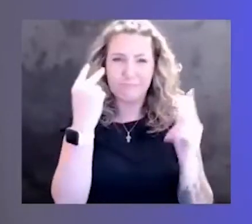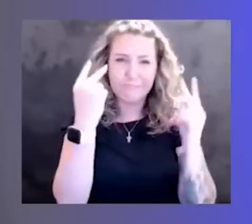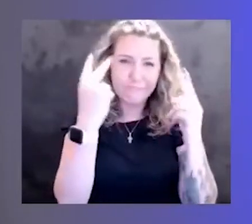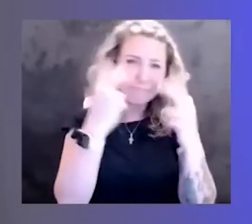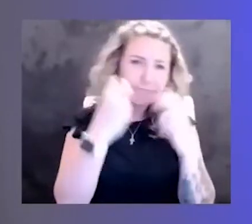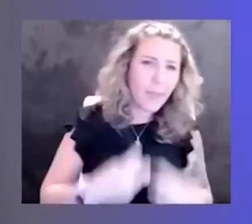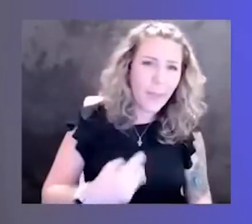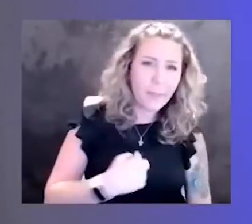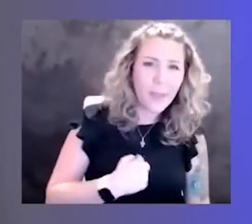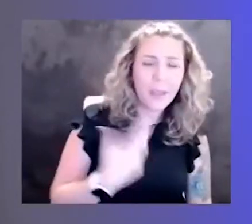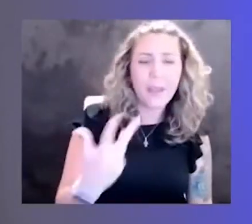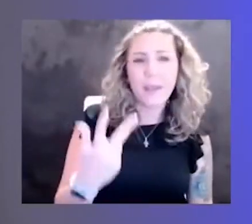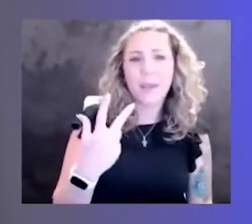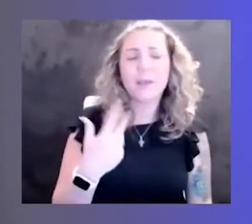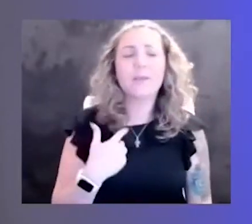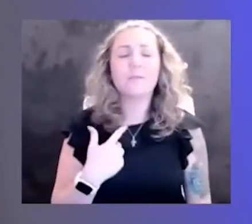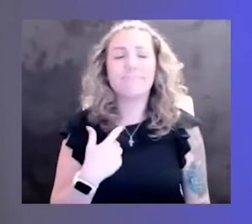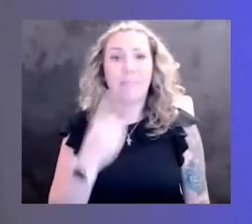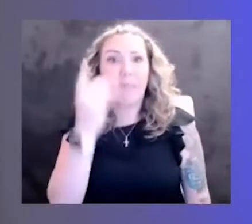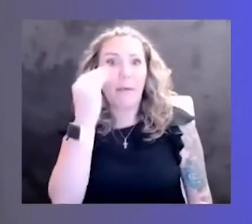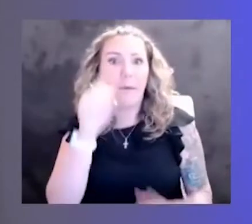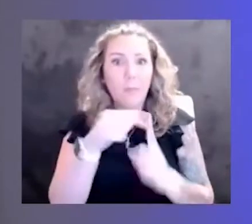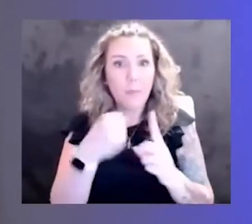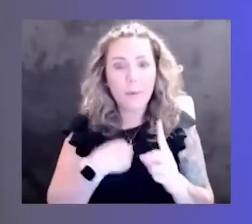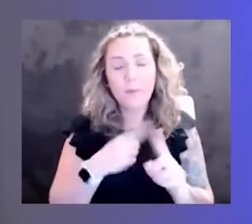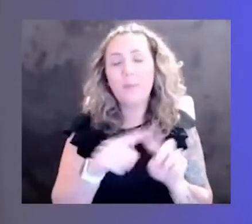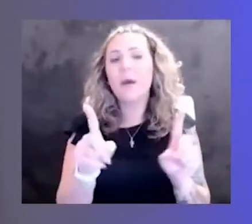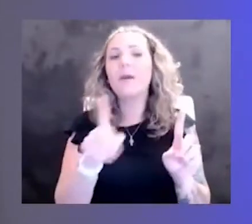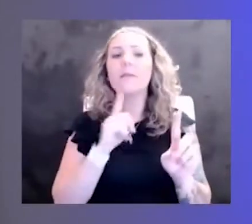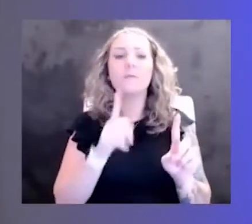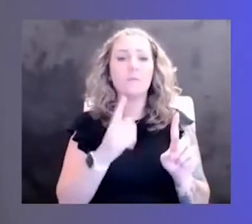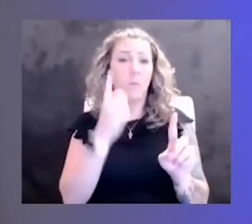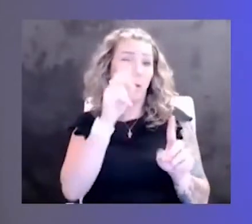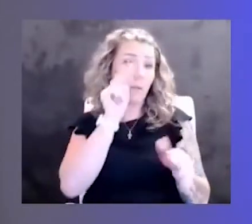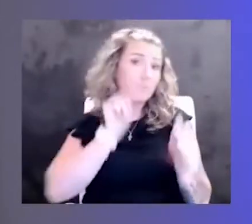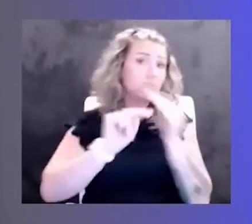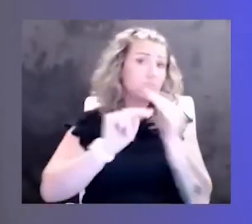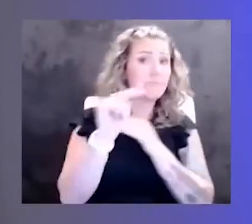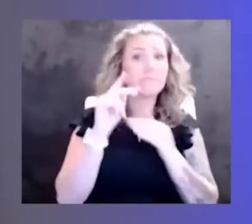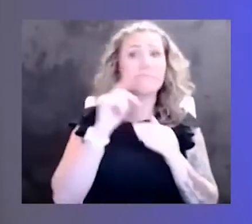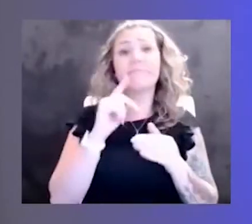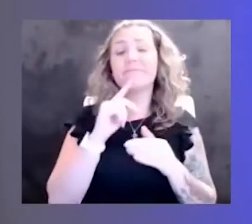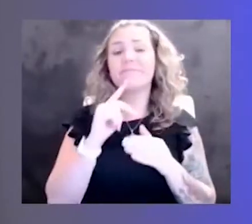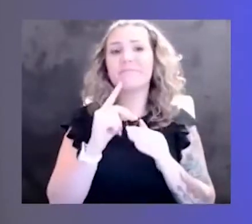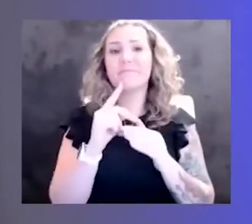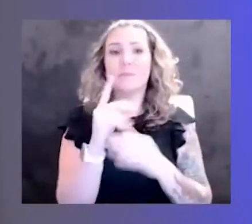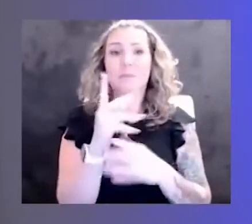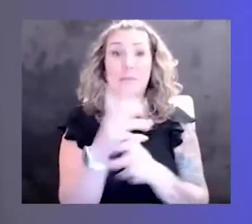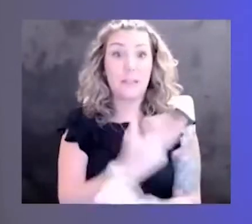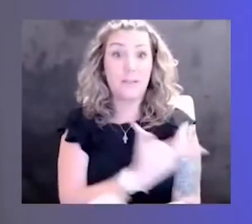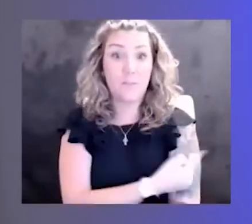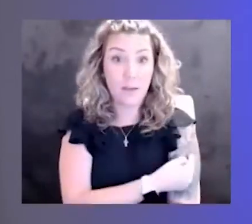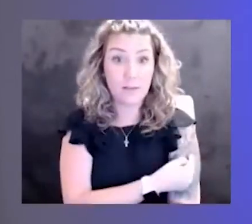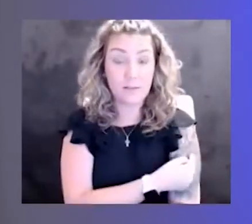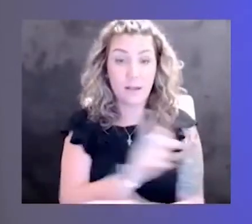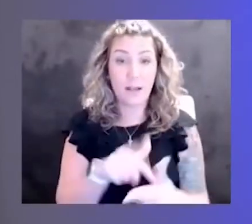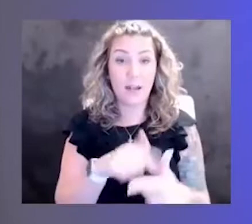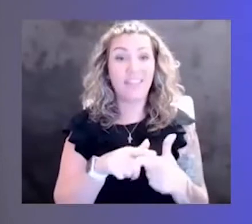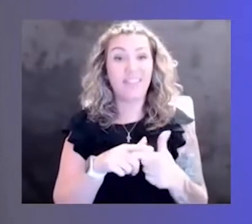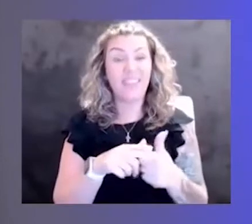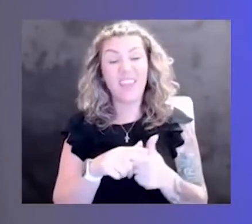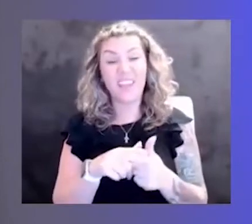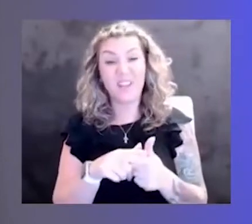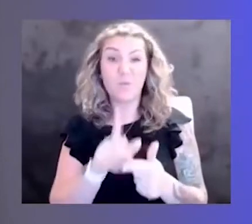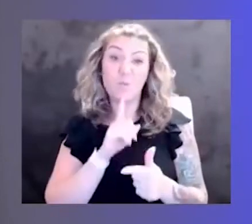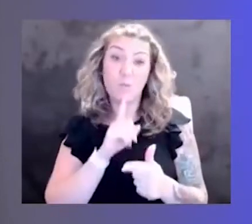I actually was looking forward to being able to get vaccinated, and then encouraged my